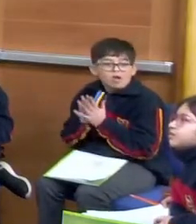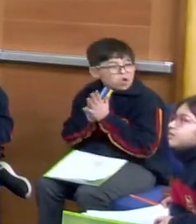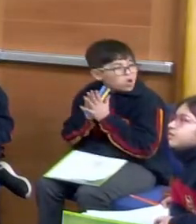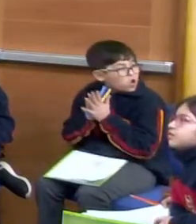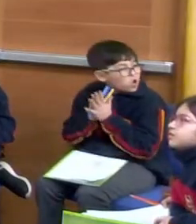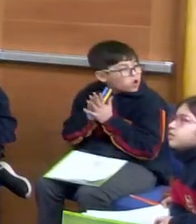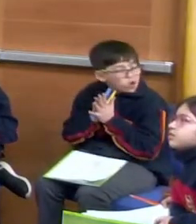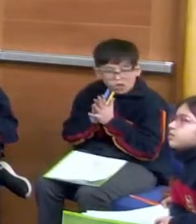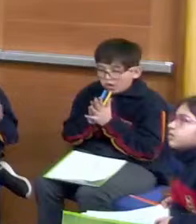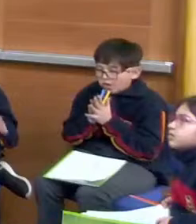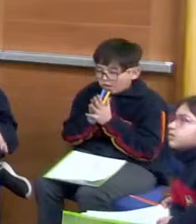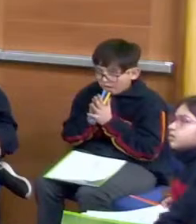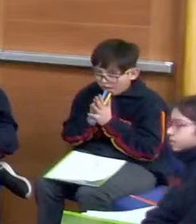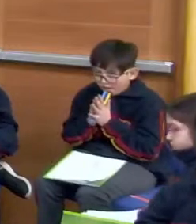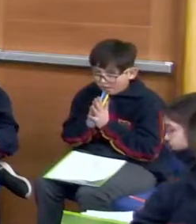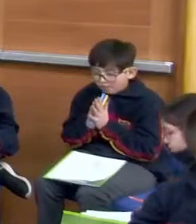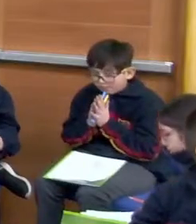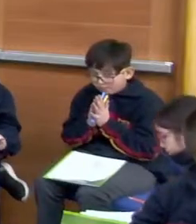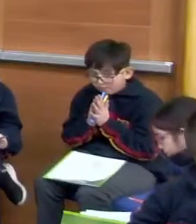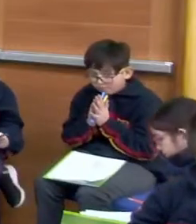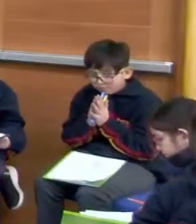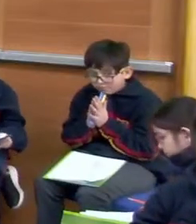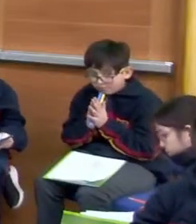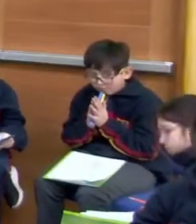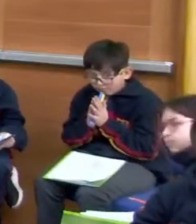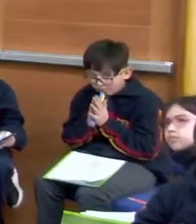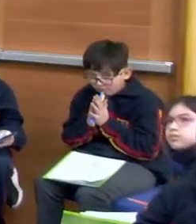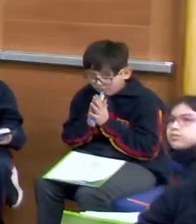Okay, what did he do well? Something he did well.